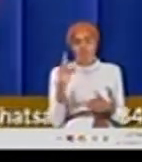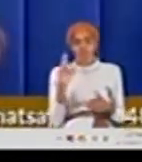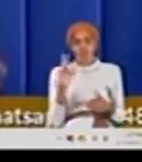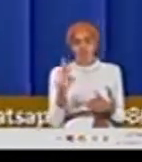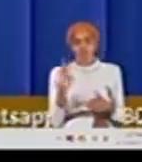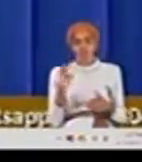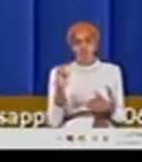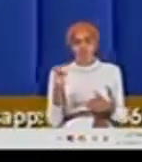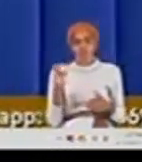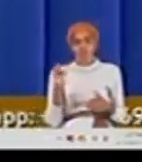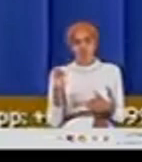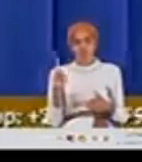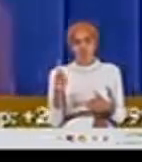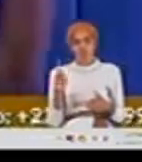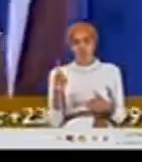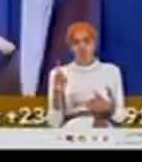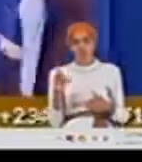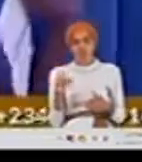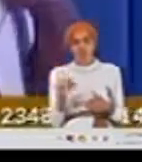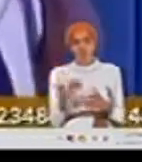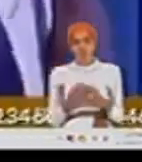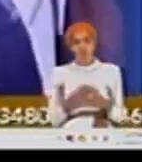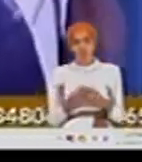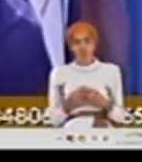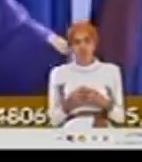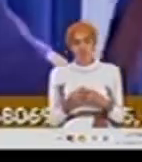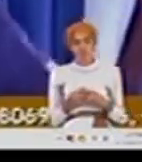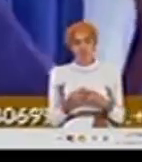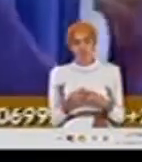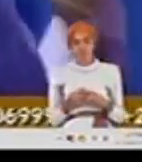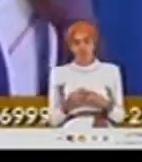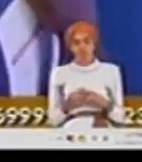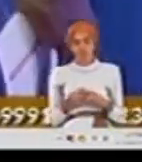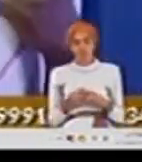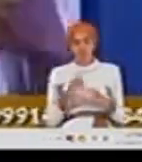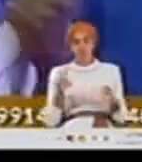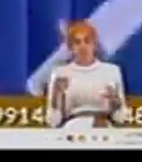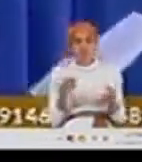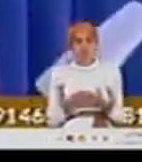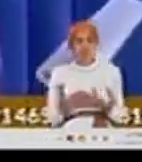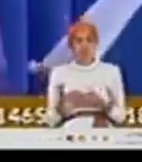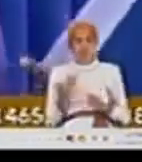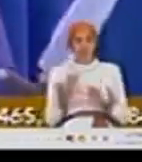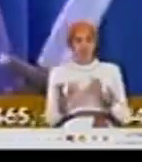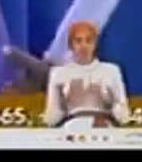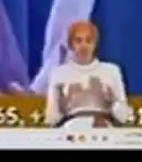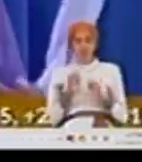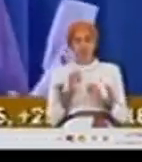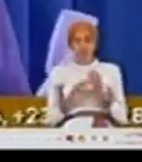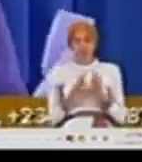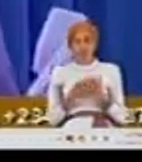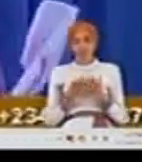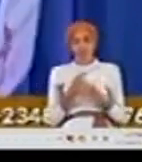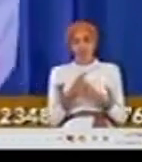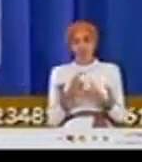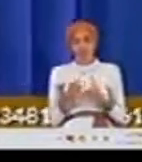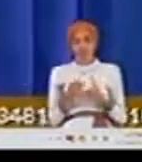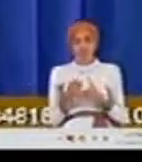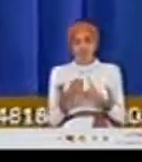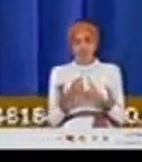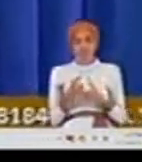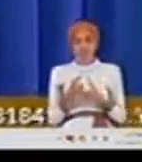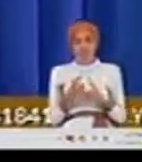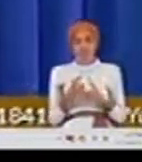gymnastic so as I jump on the air to perform a gymnastic art so on the air my leg broke now in 2013 when I enter my